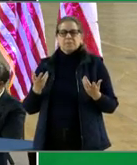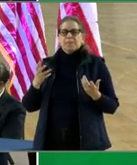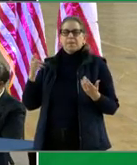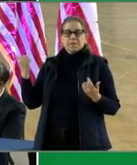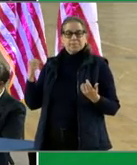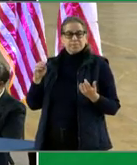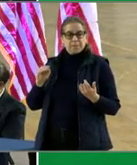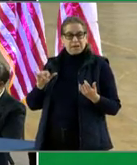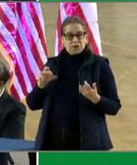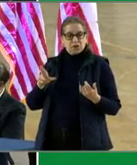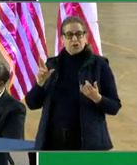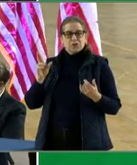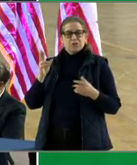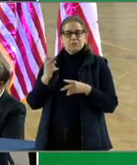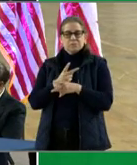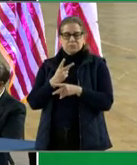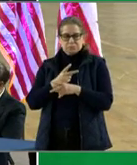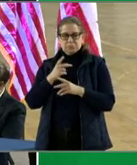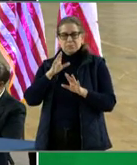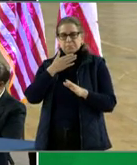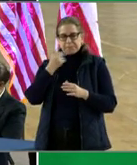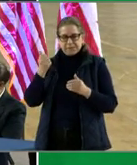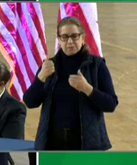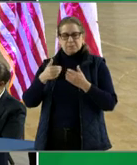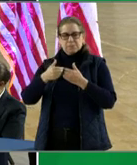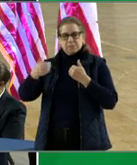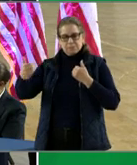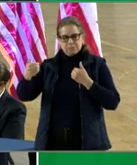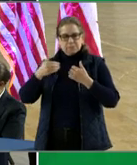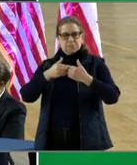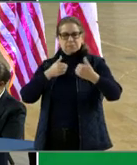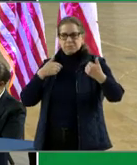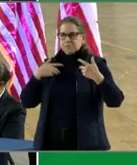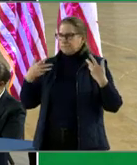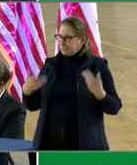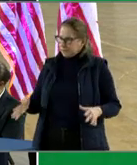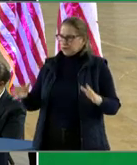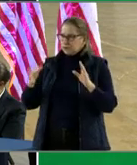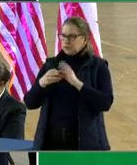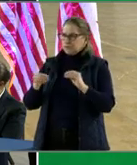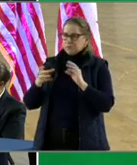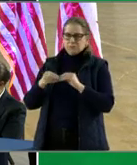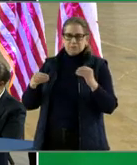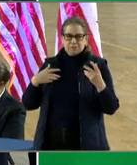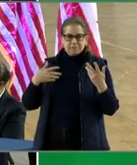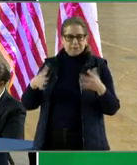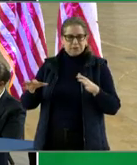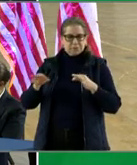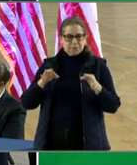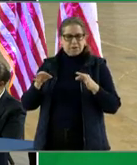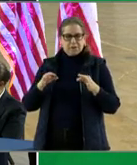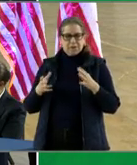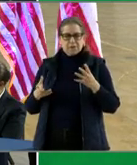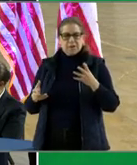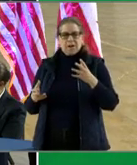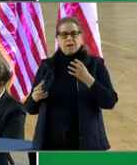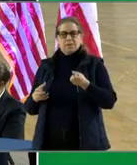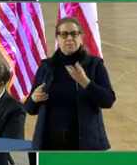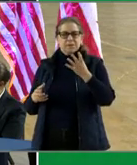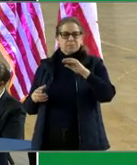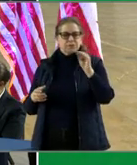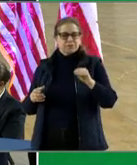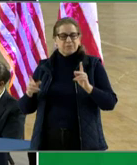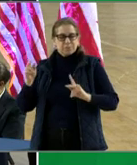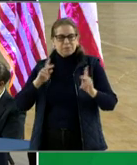social distancing measures. And those are things that I have discussed already related to the rates of transmission, our days to